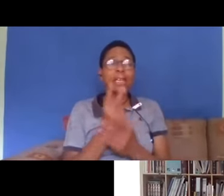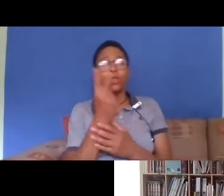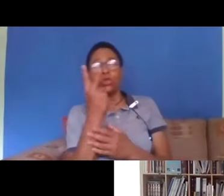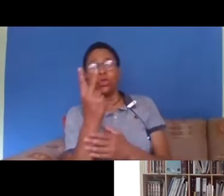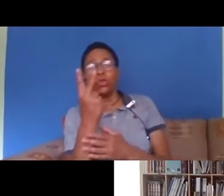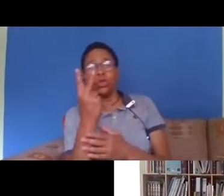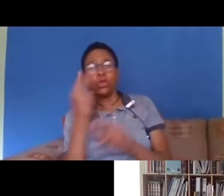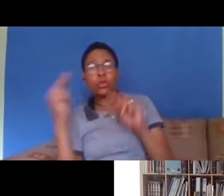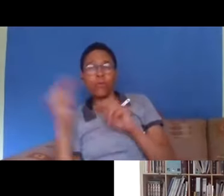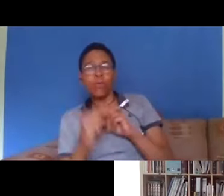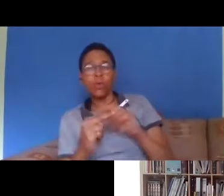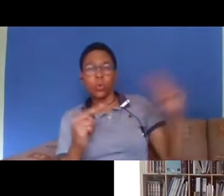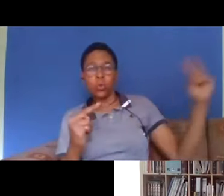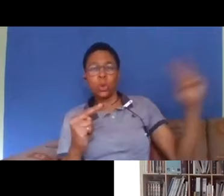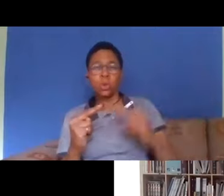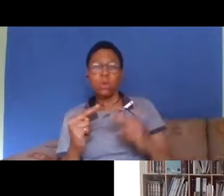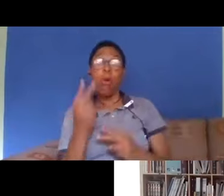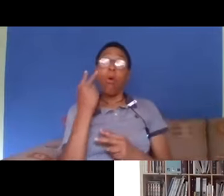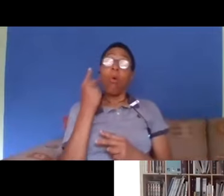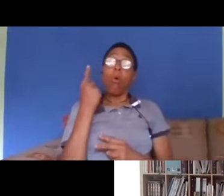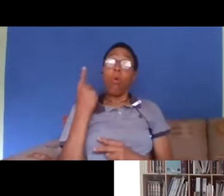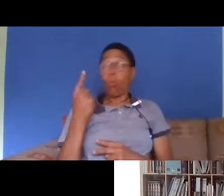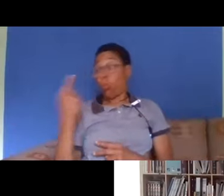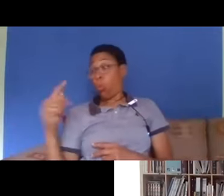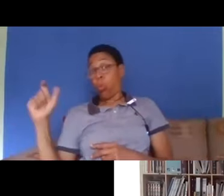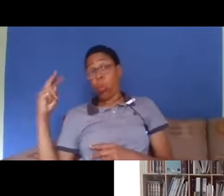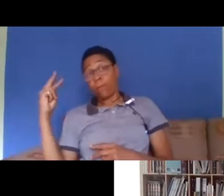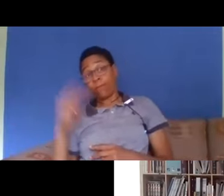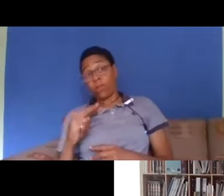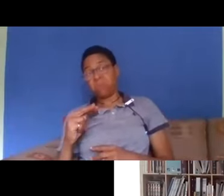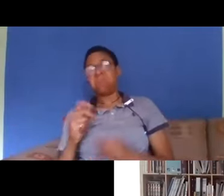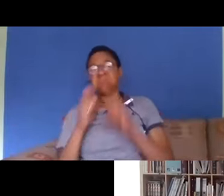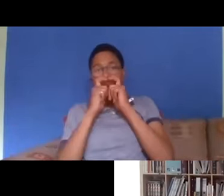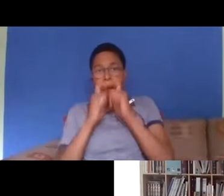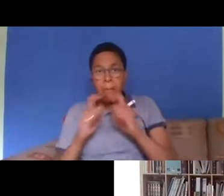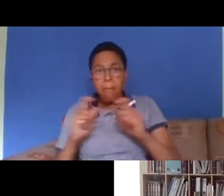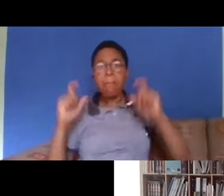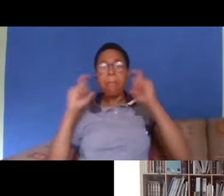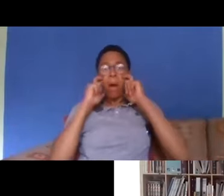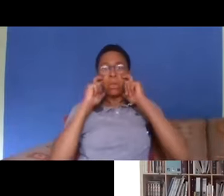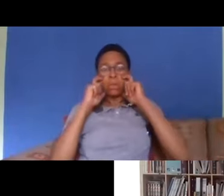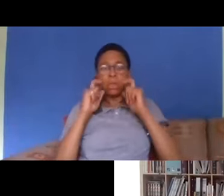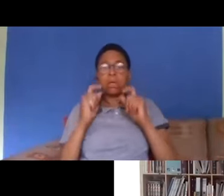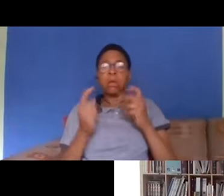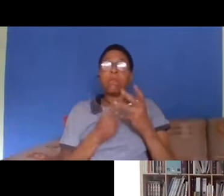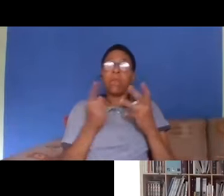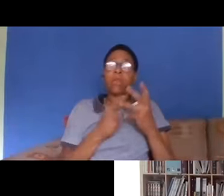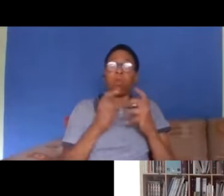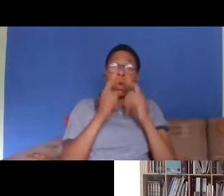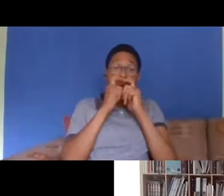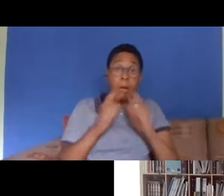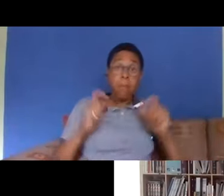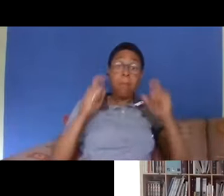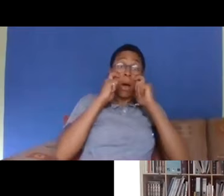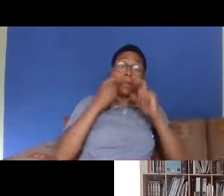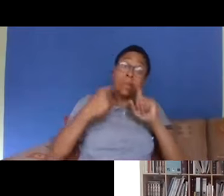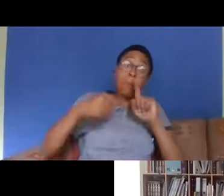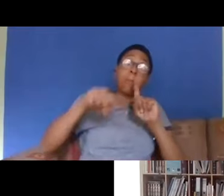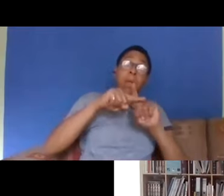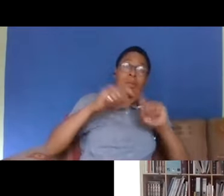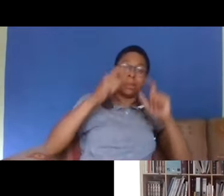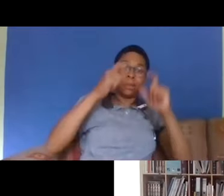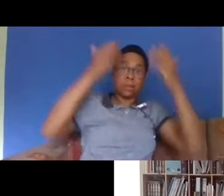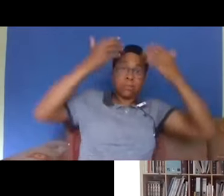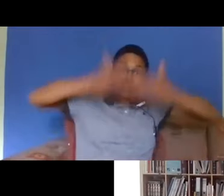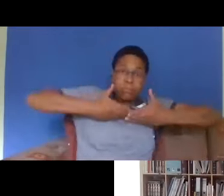in the mask. One believes in both visor and mask. That's probably the best. Obviously, visor and mask are the best.